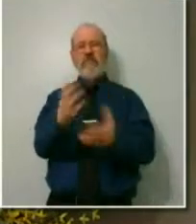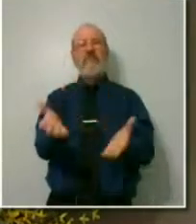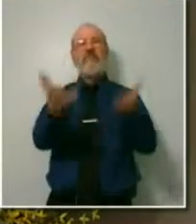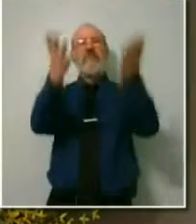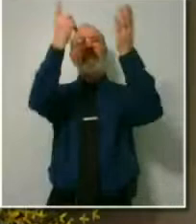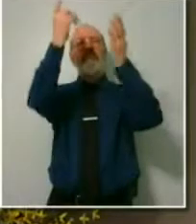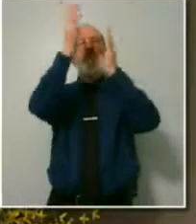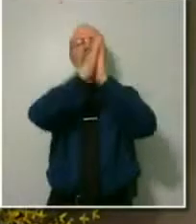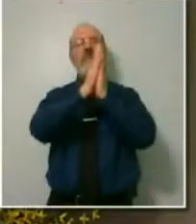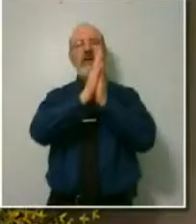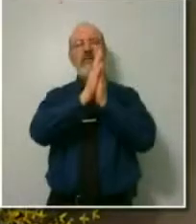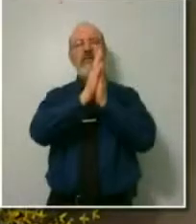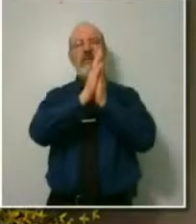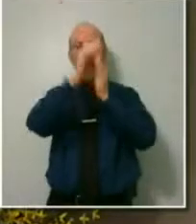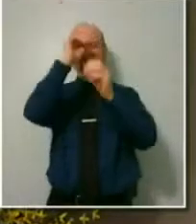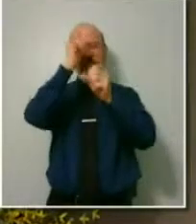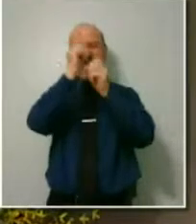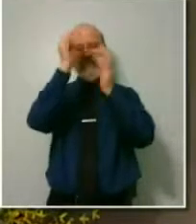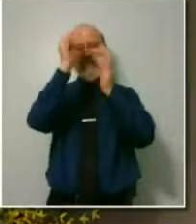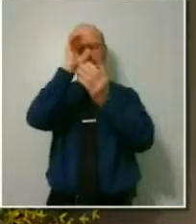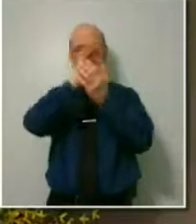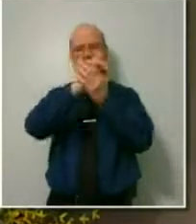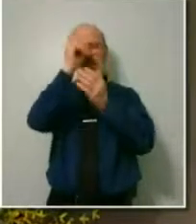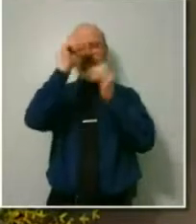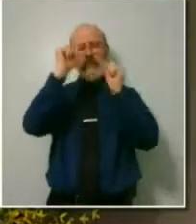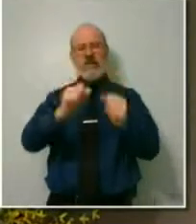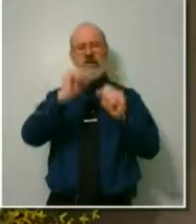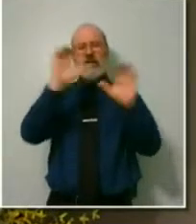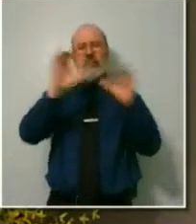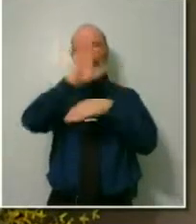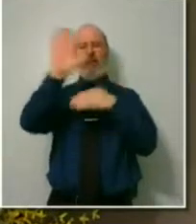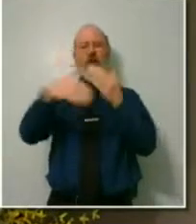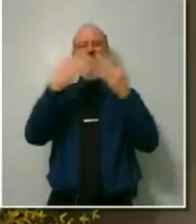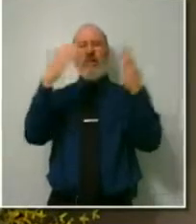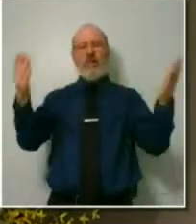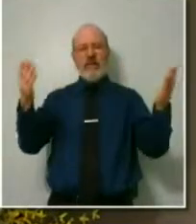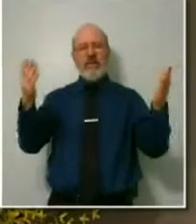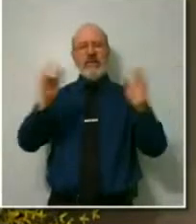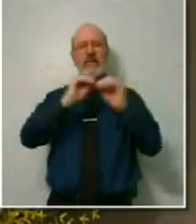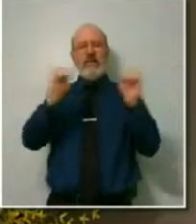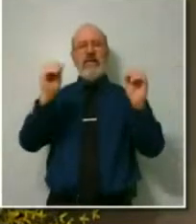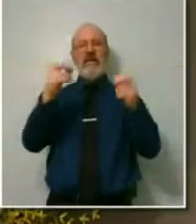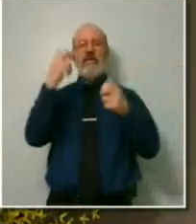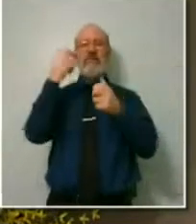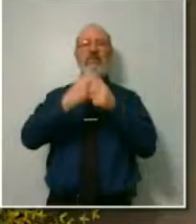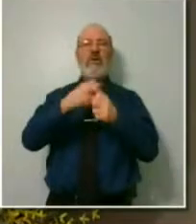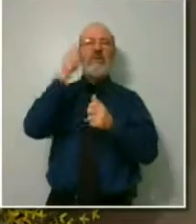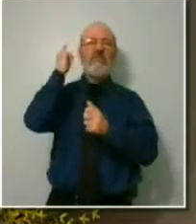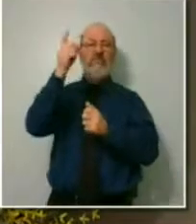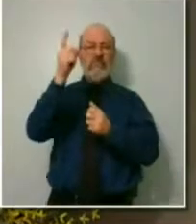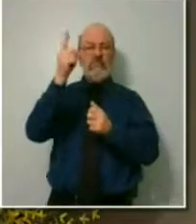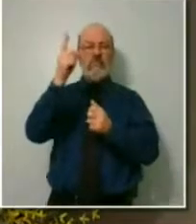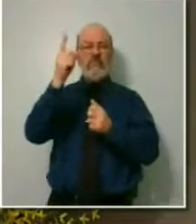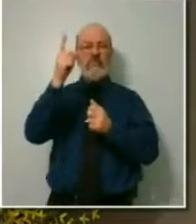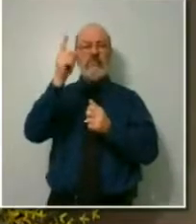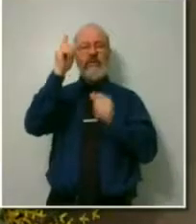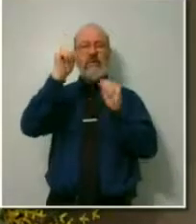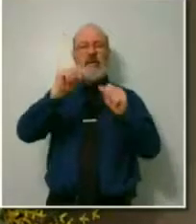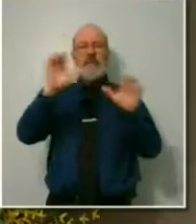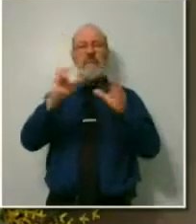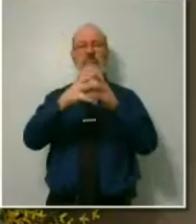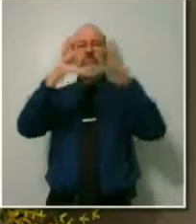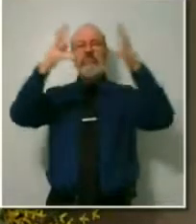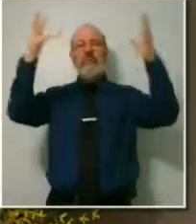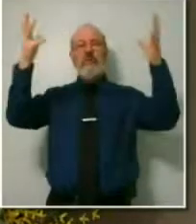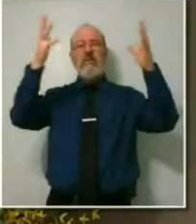faith believing that you can do all things. Nothing is too hard for you. And you're able to do exceeding abundantly above all that we